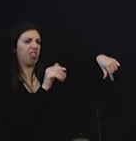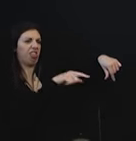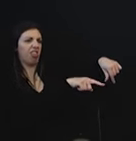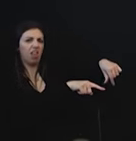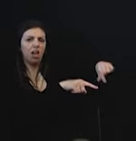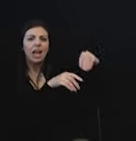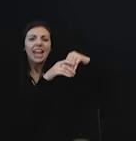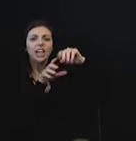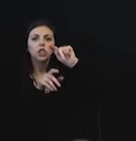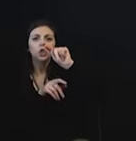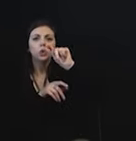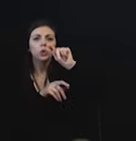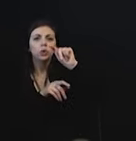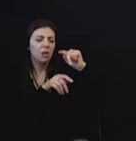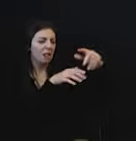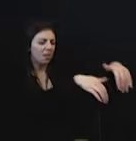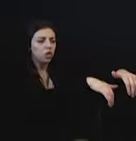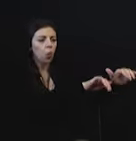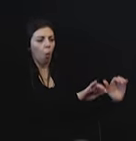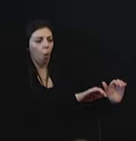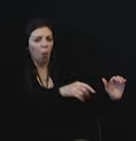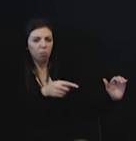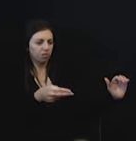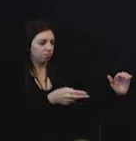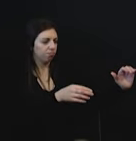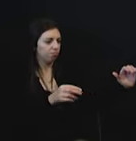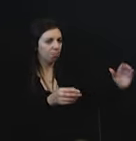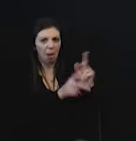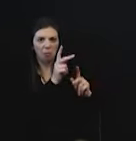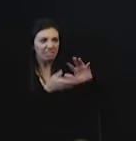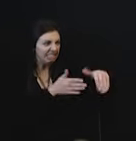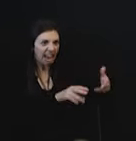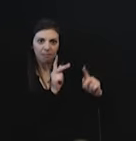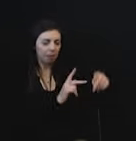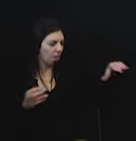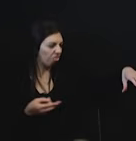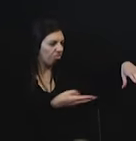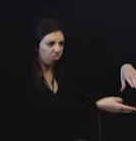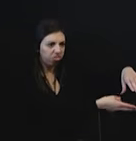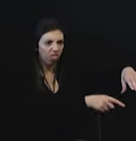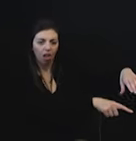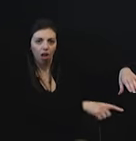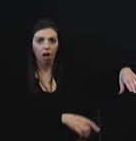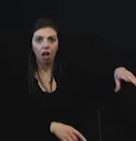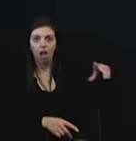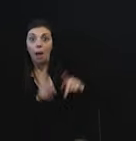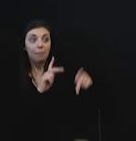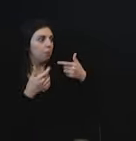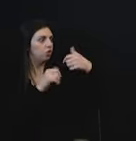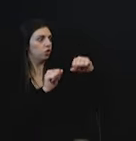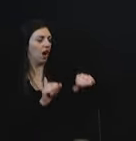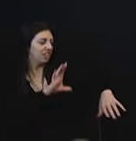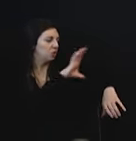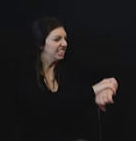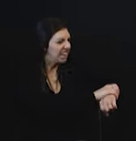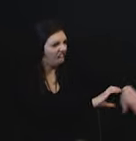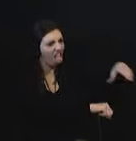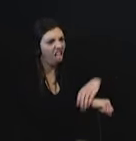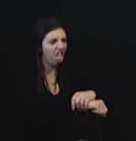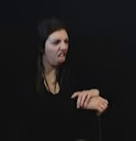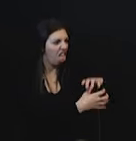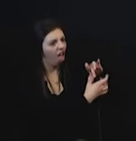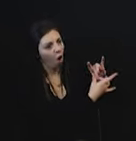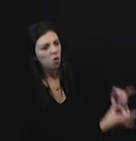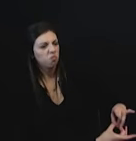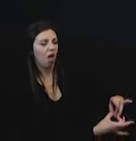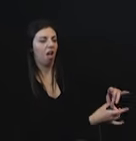death, right? People would try to bind him and he would break free, right? He would scream and